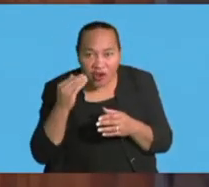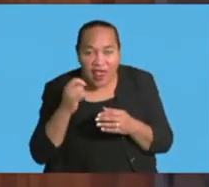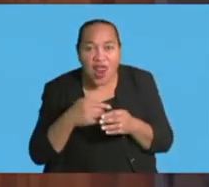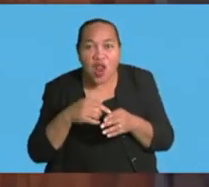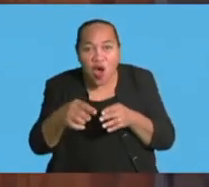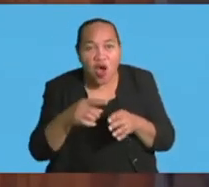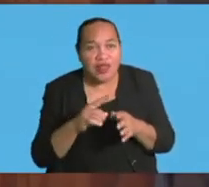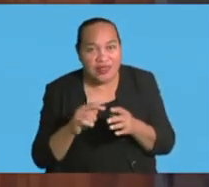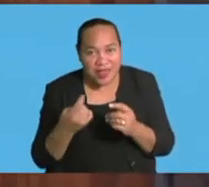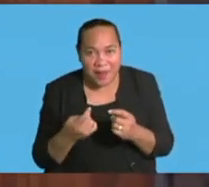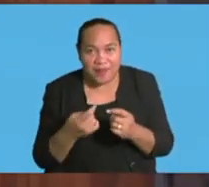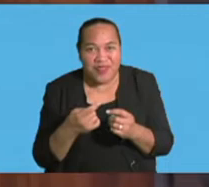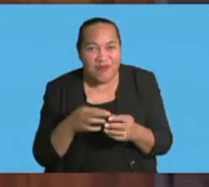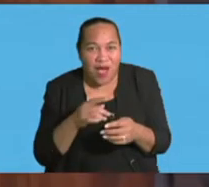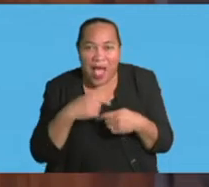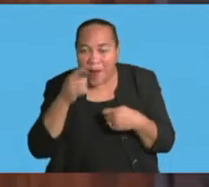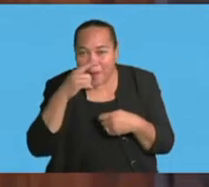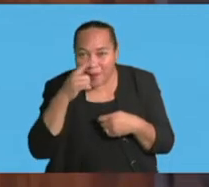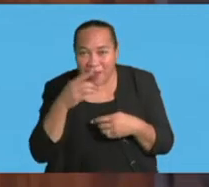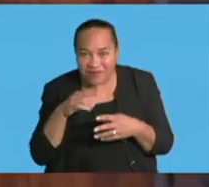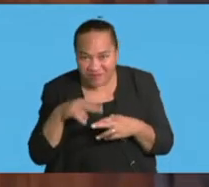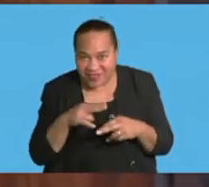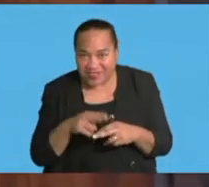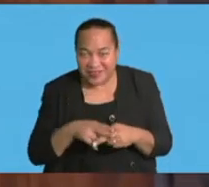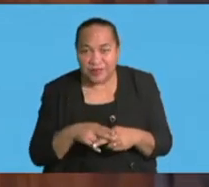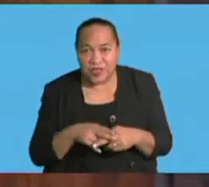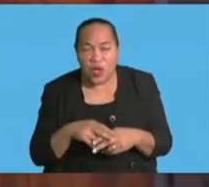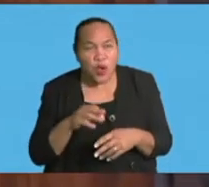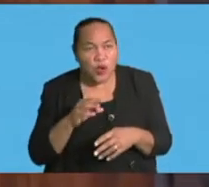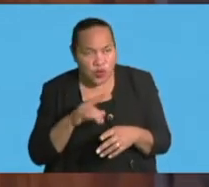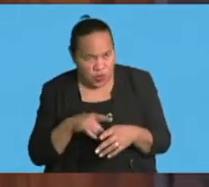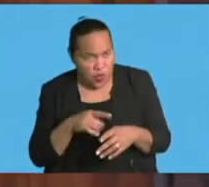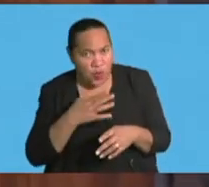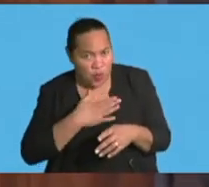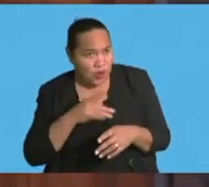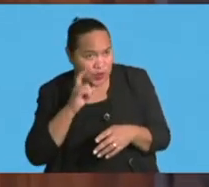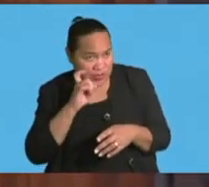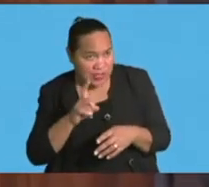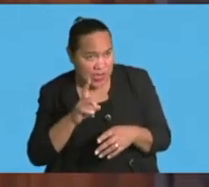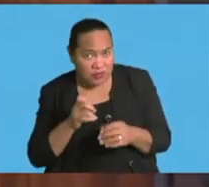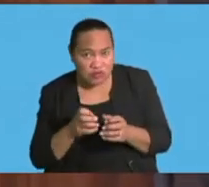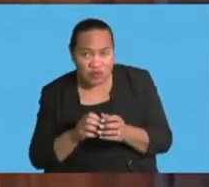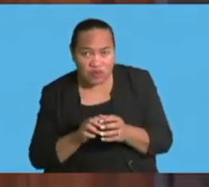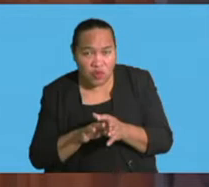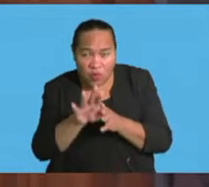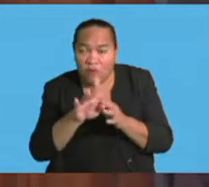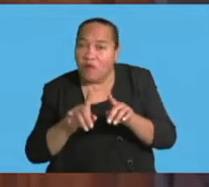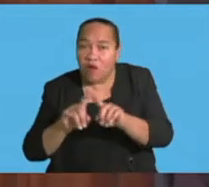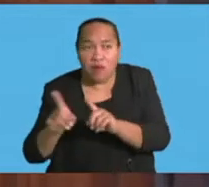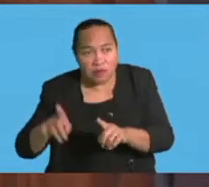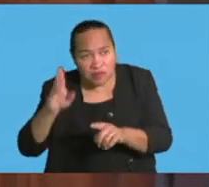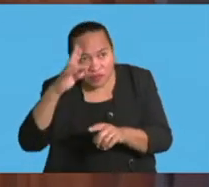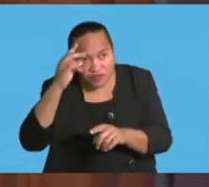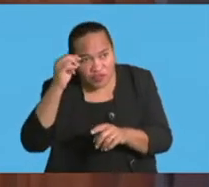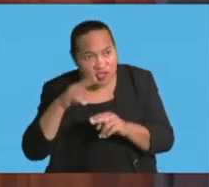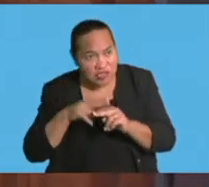Fijian people. Mr. Speaker, sir, do we not want to see economic development and prosperity for all Fijians? Do